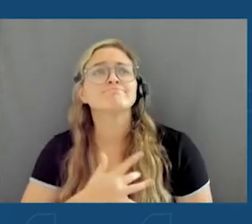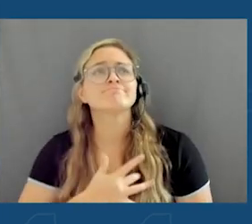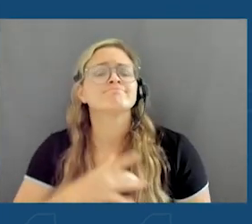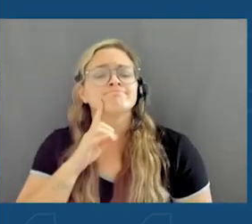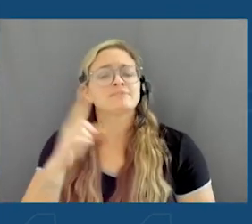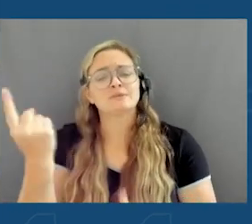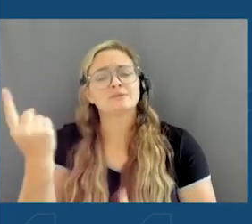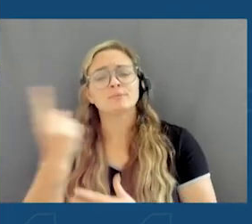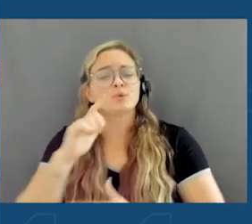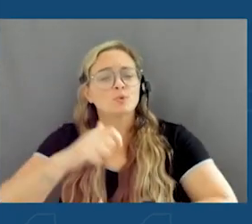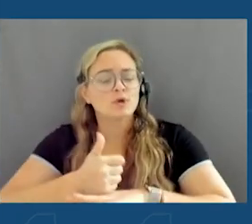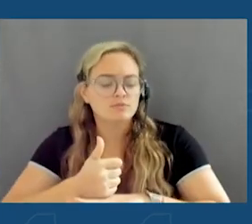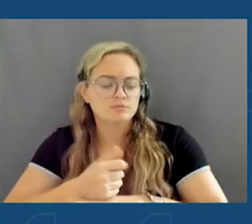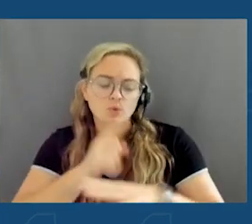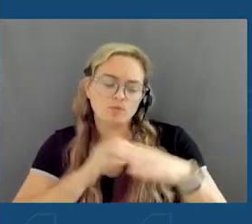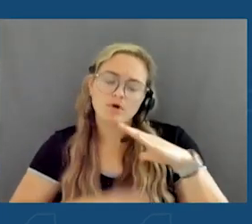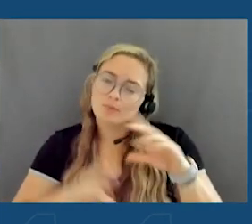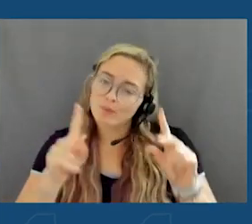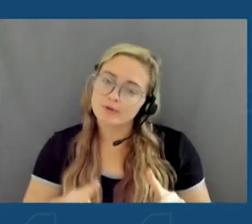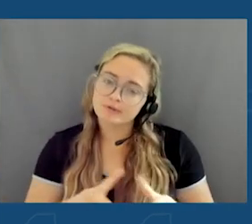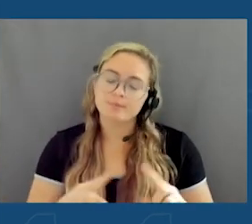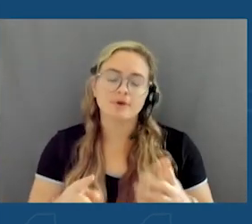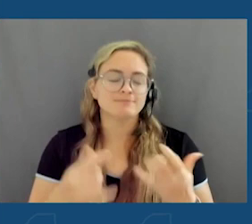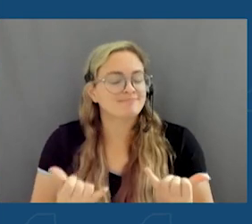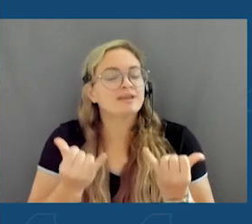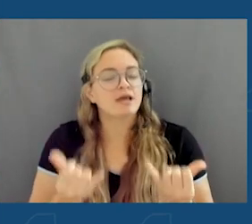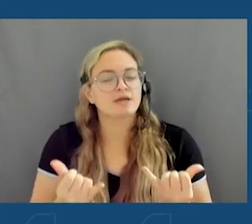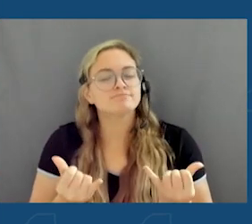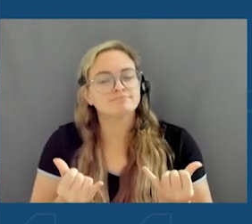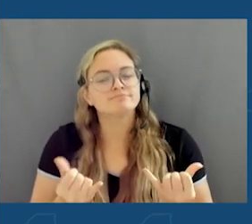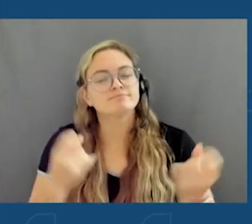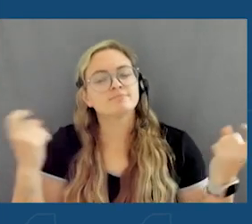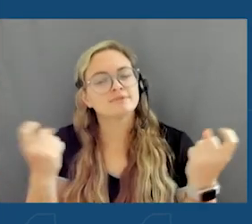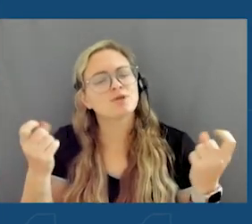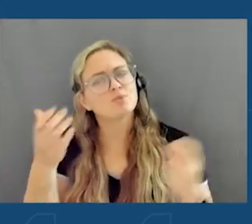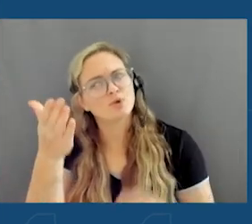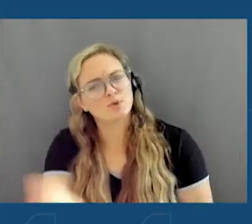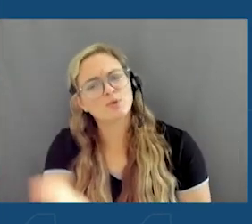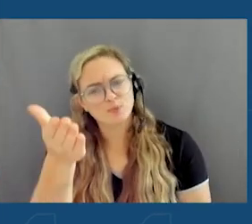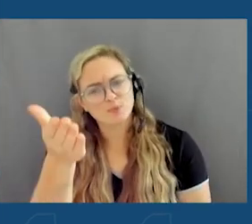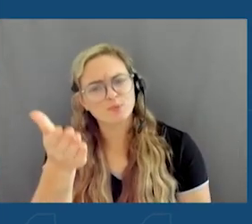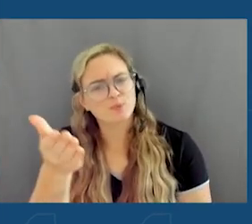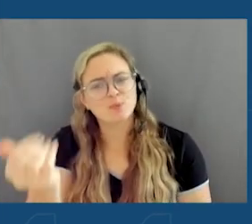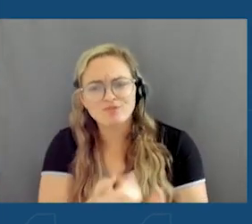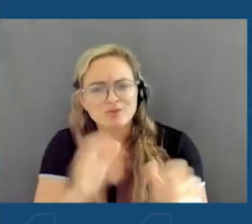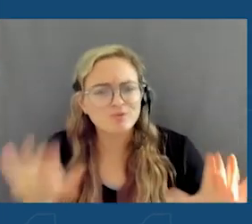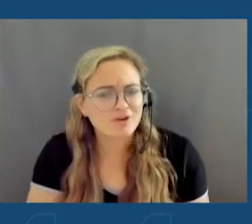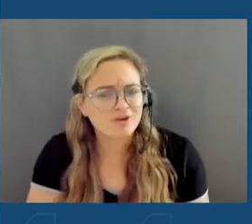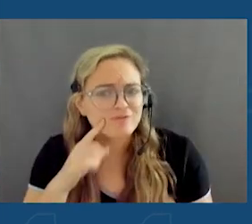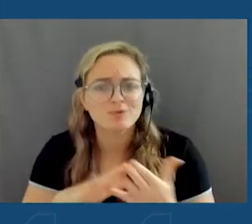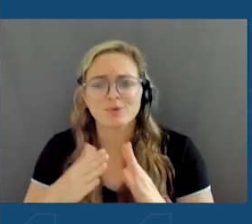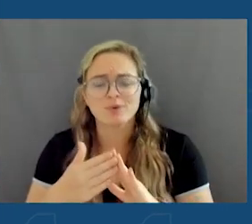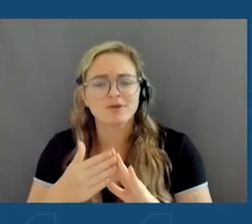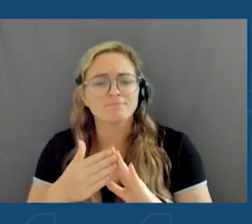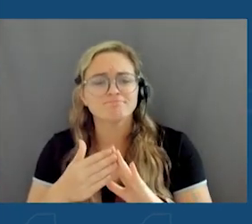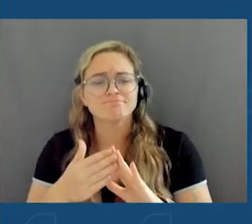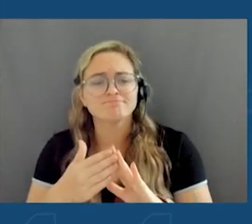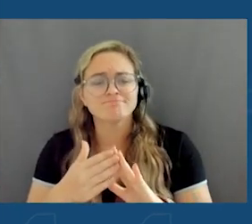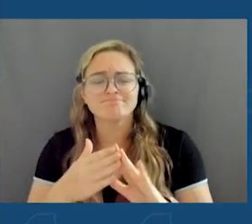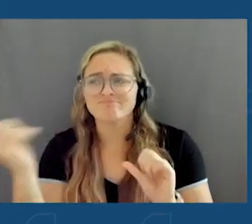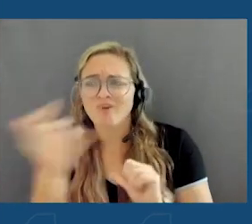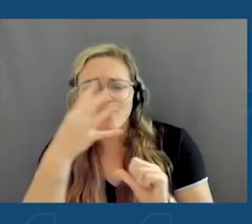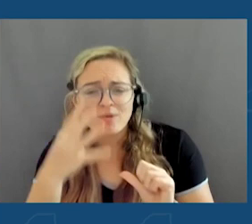you're a humble person, but today we also celebrate you and what you've done for this community and all immigrants who